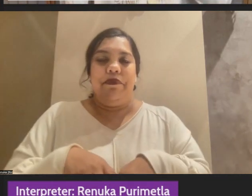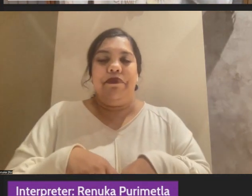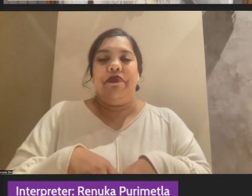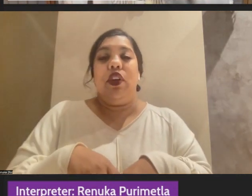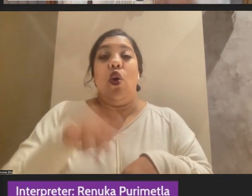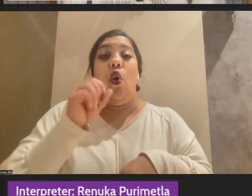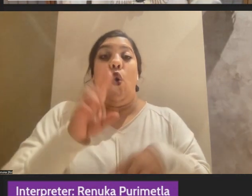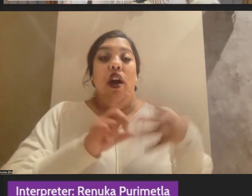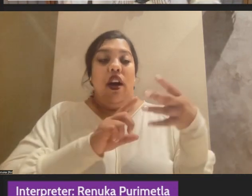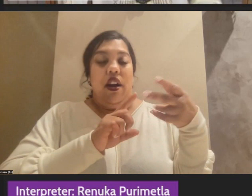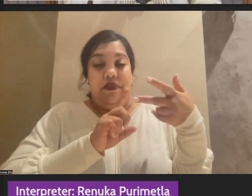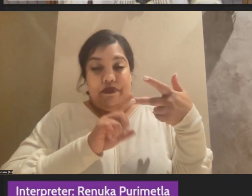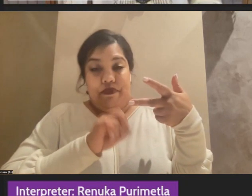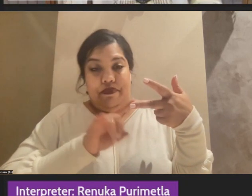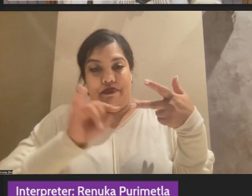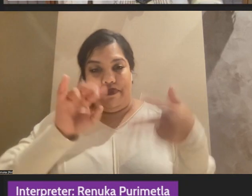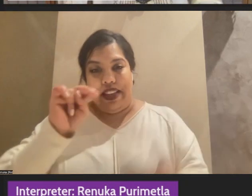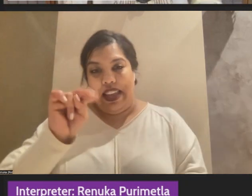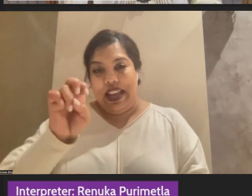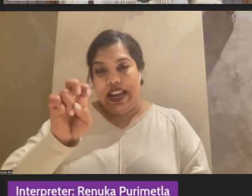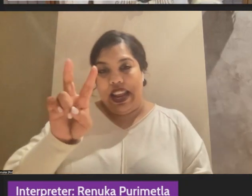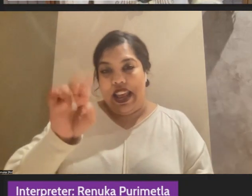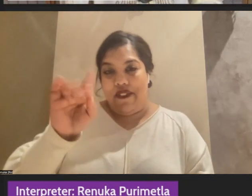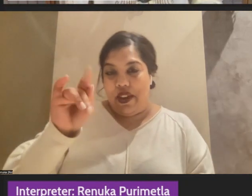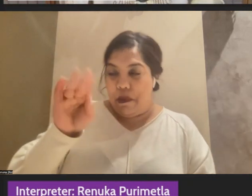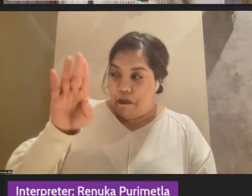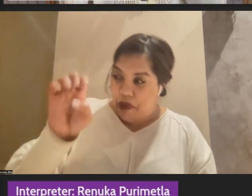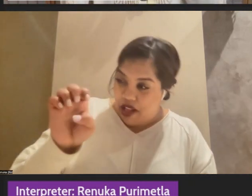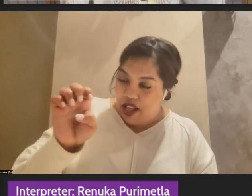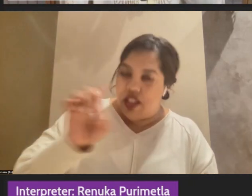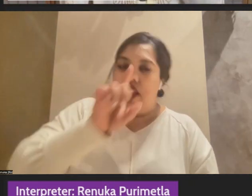an inevitability, then it is certain to happen.